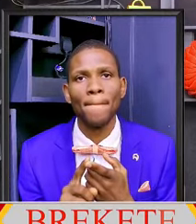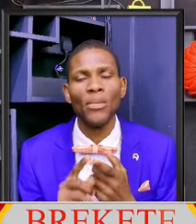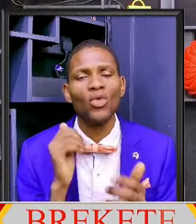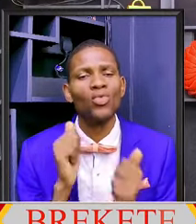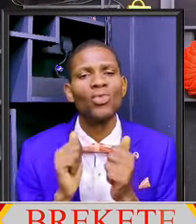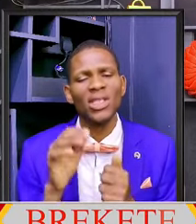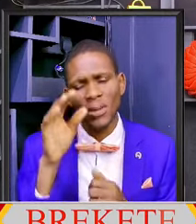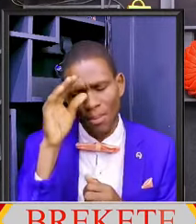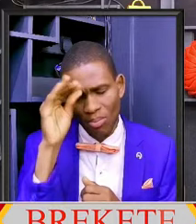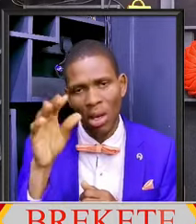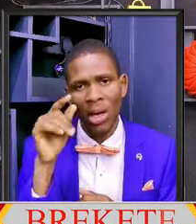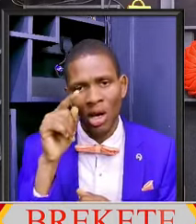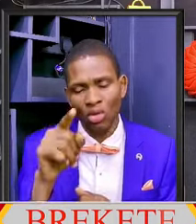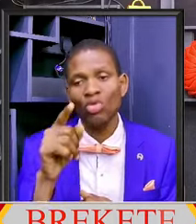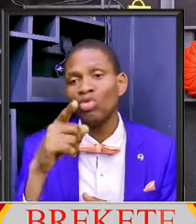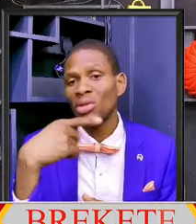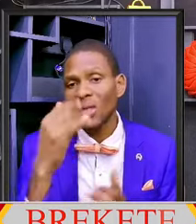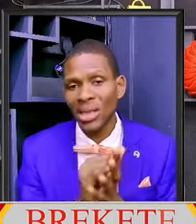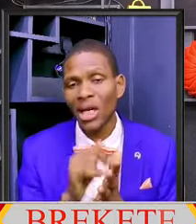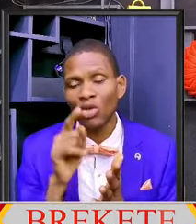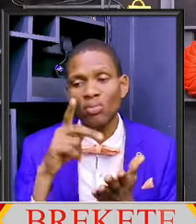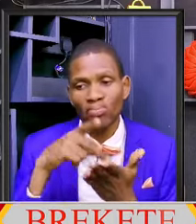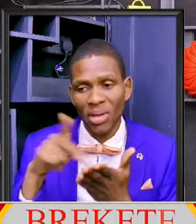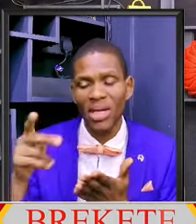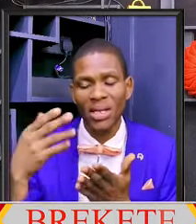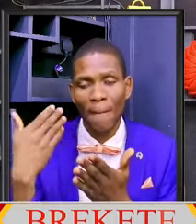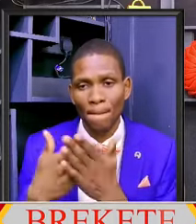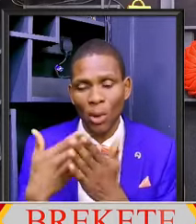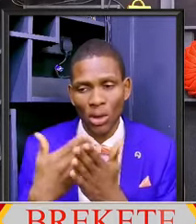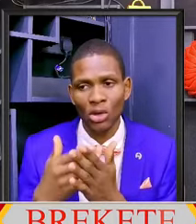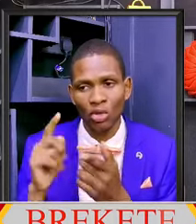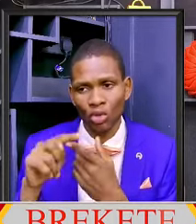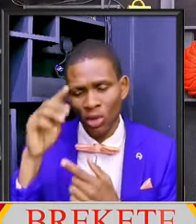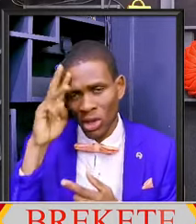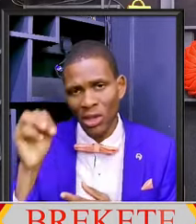Which man Which you man, talk, man? Say you pay money to?